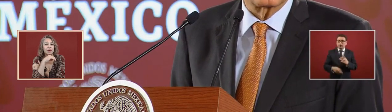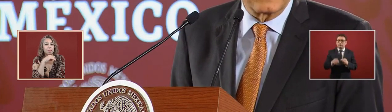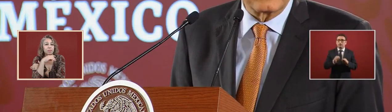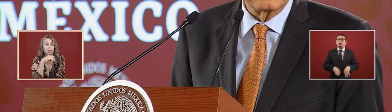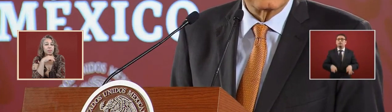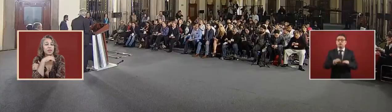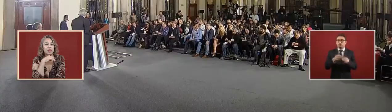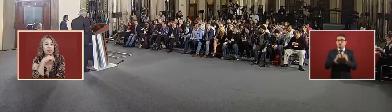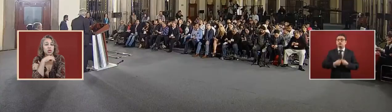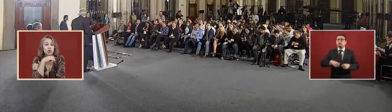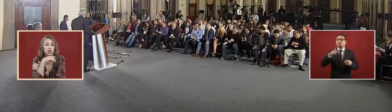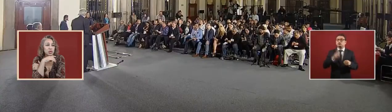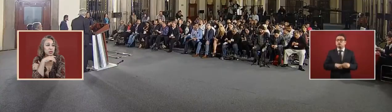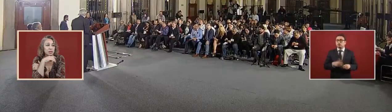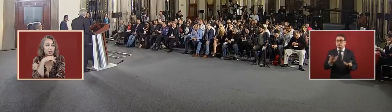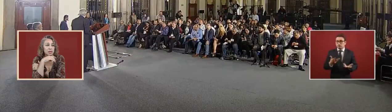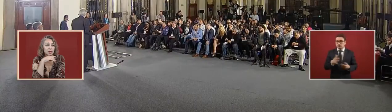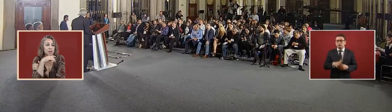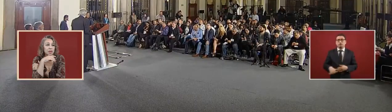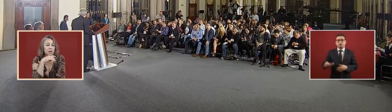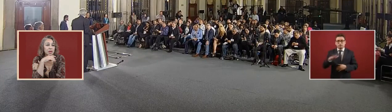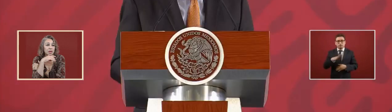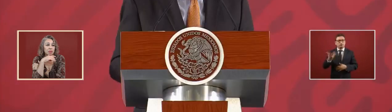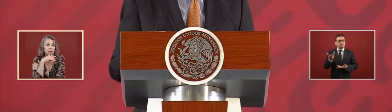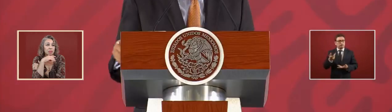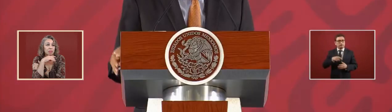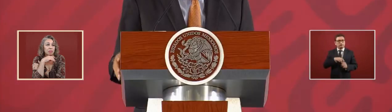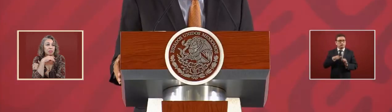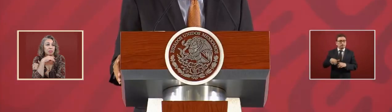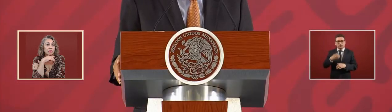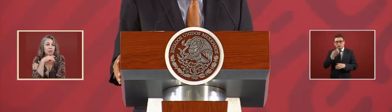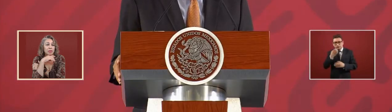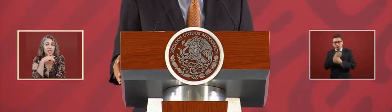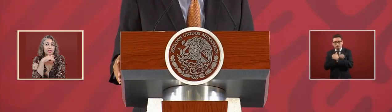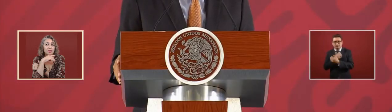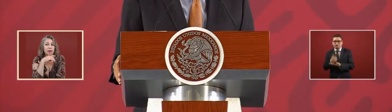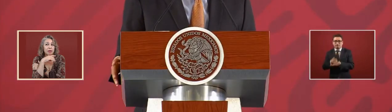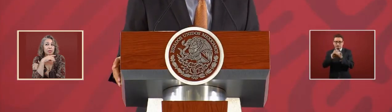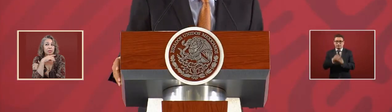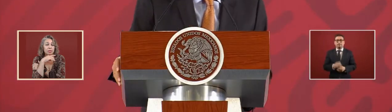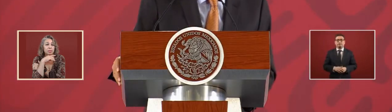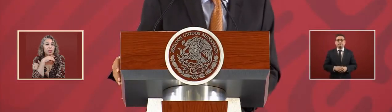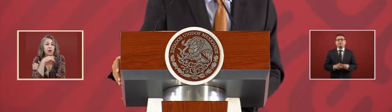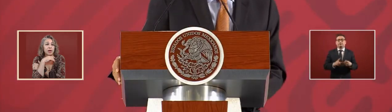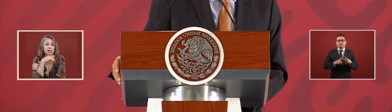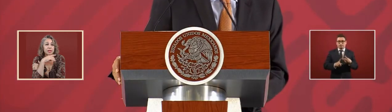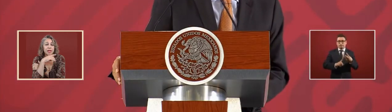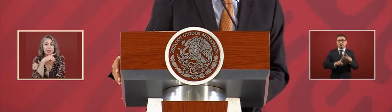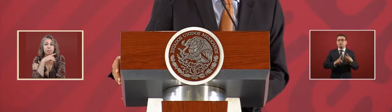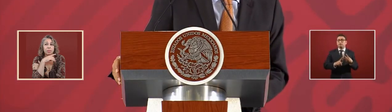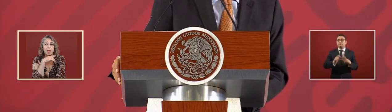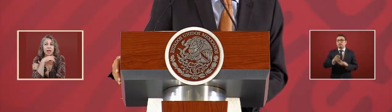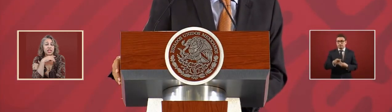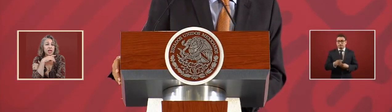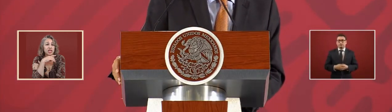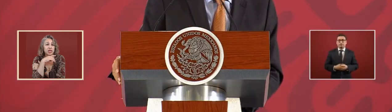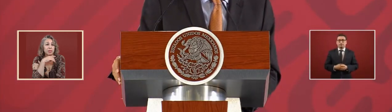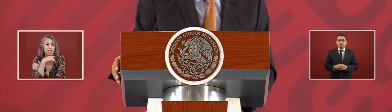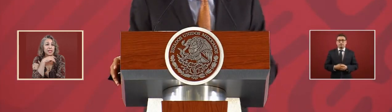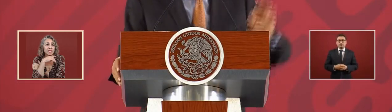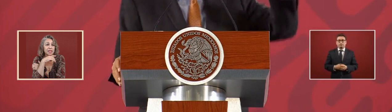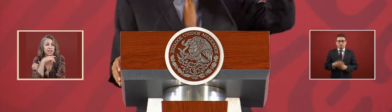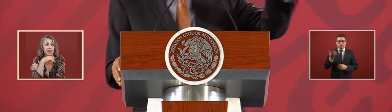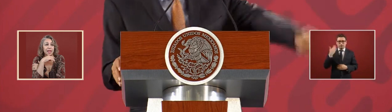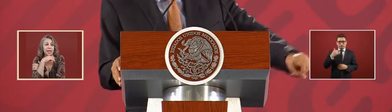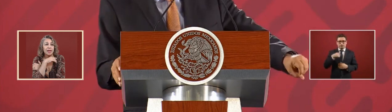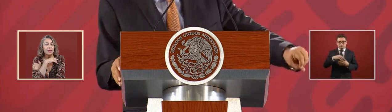of social the social que tiene la educación. That tercero, part that education